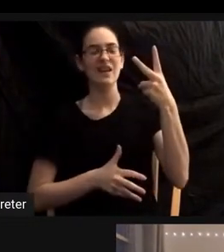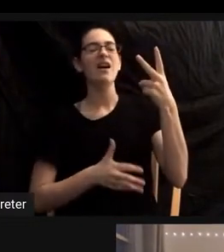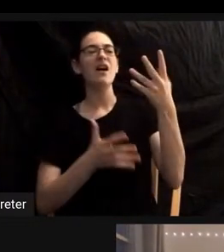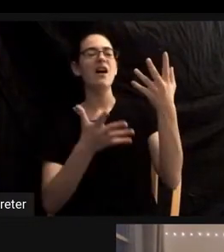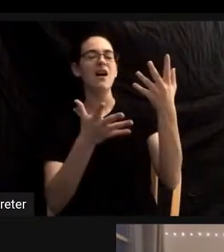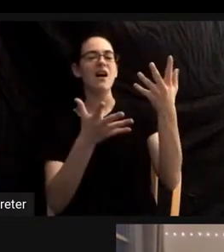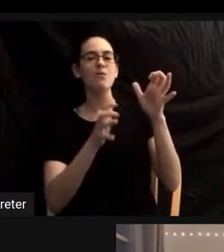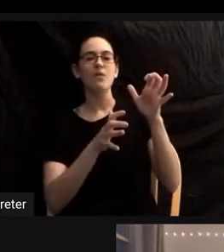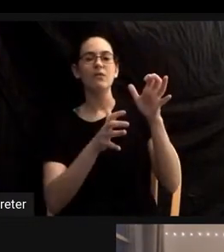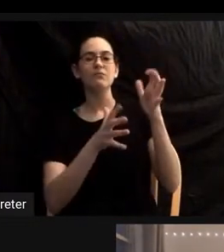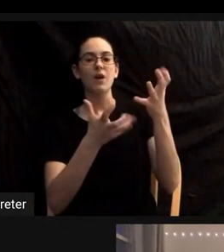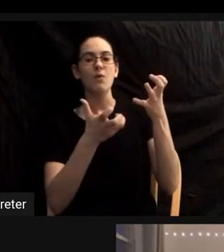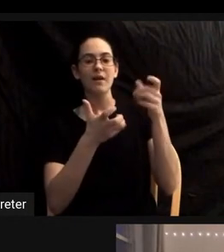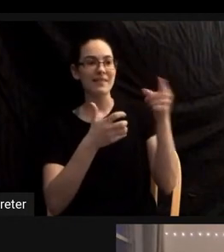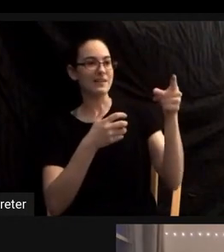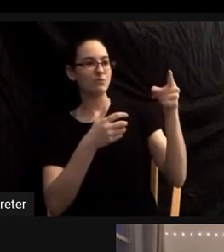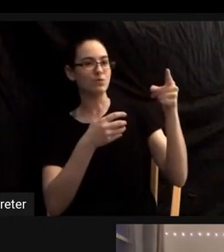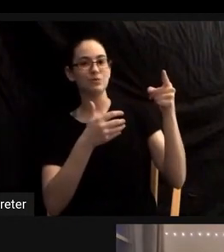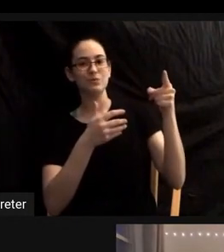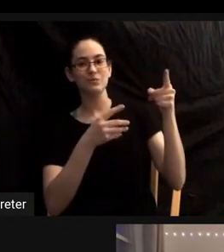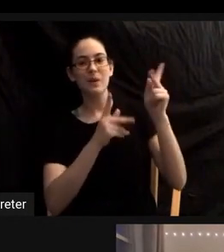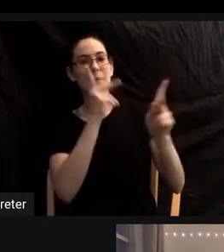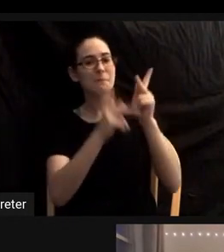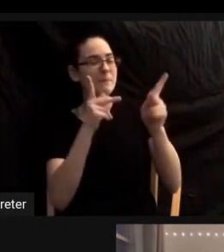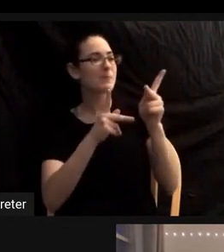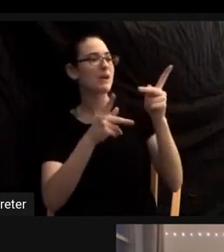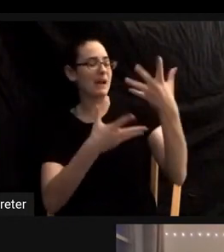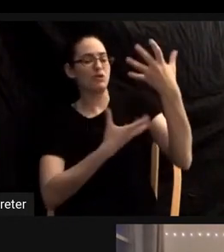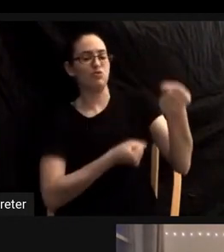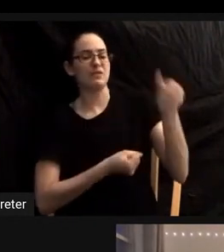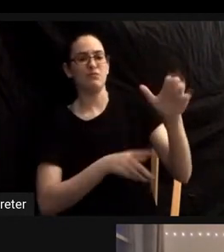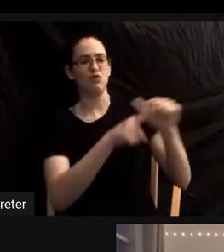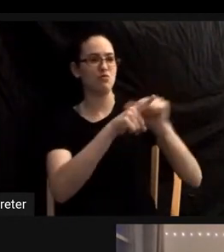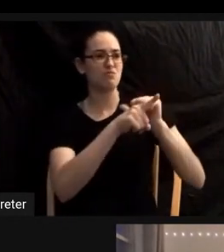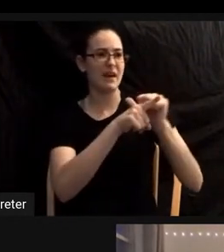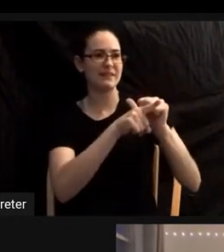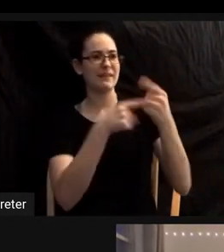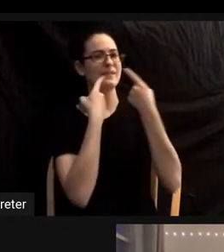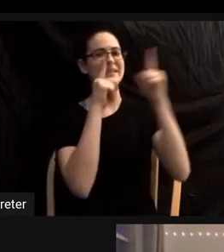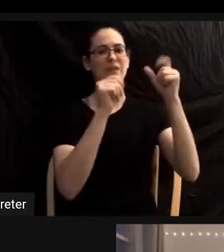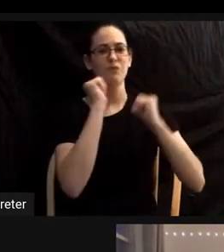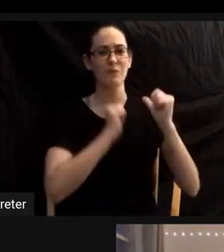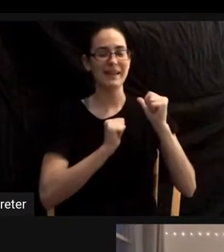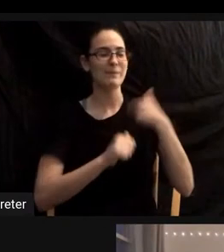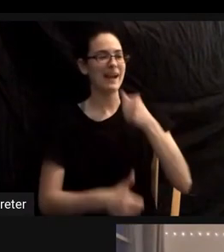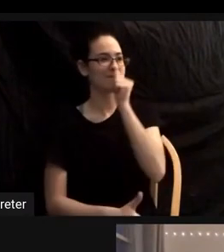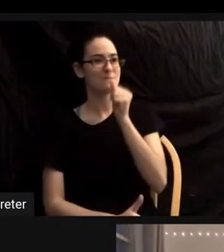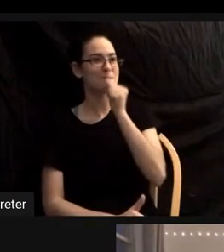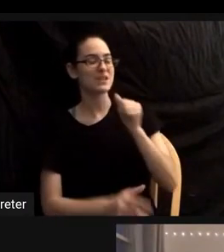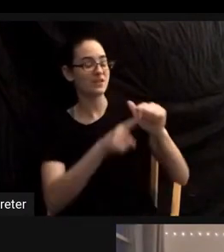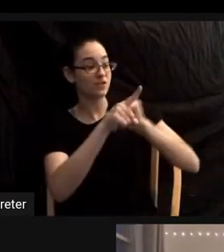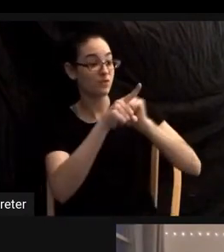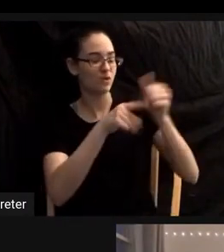who that's their world and I'm going to trust them to do it. Yeah, I felt like I had no patience for the